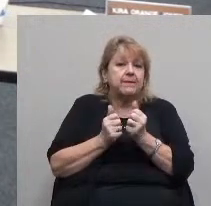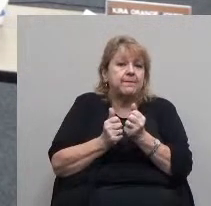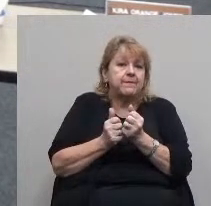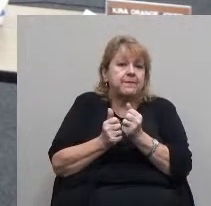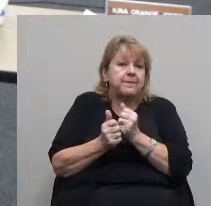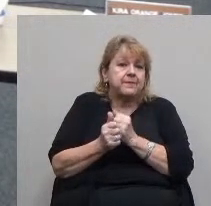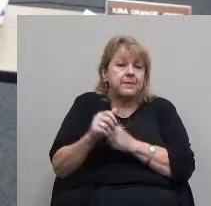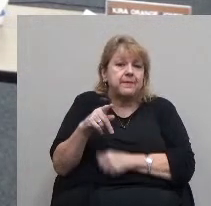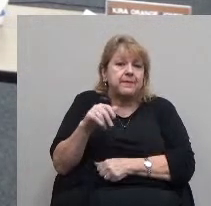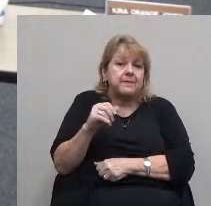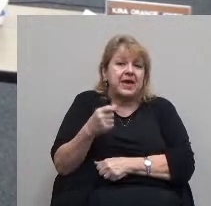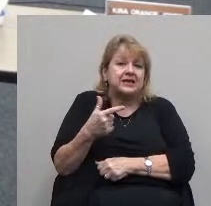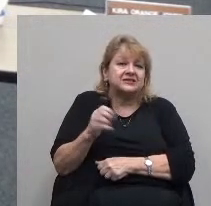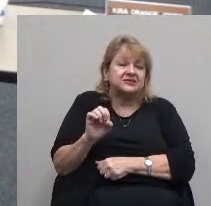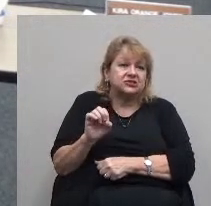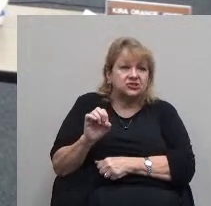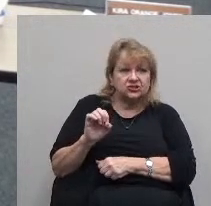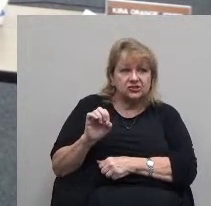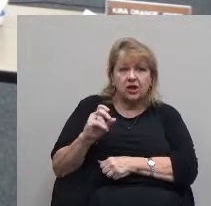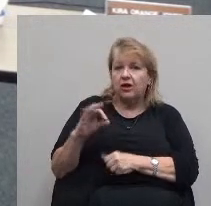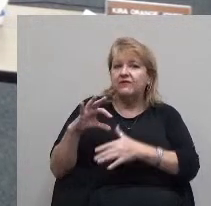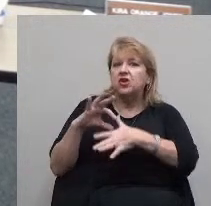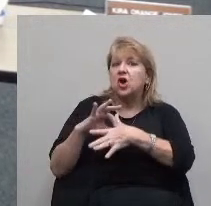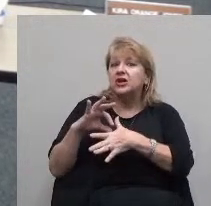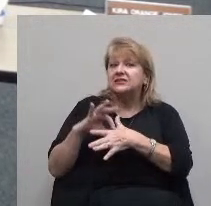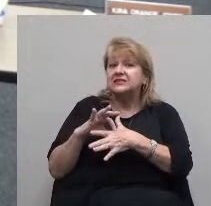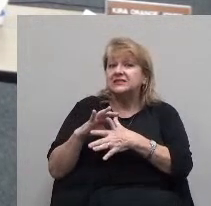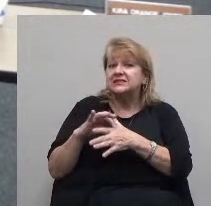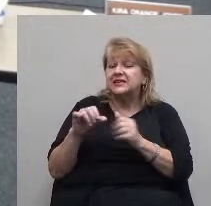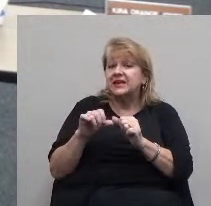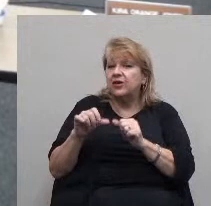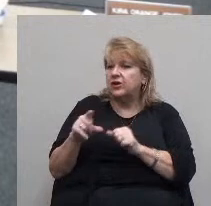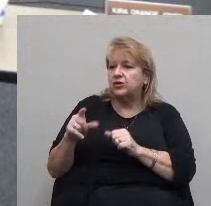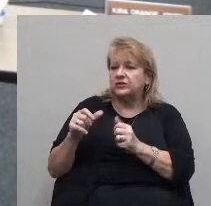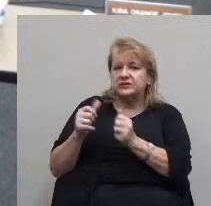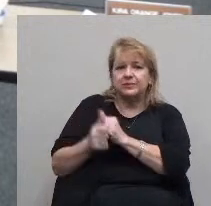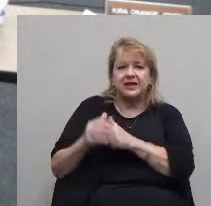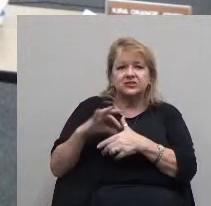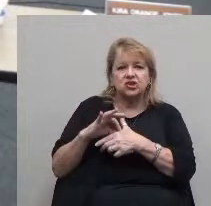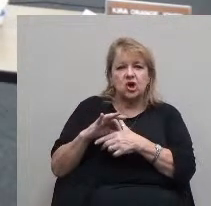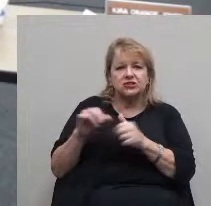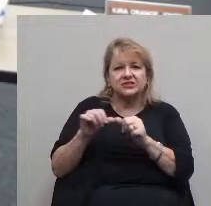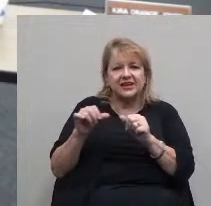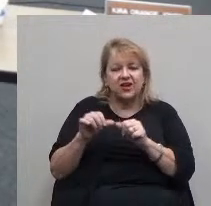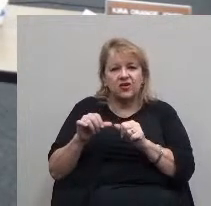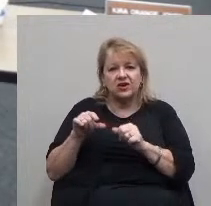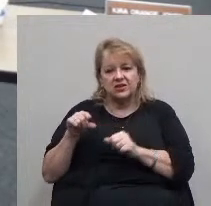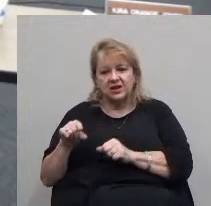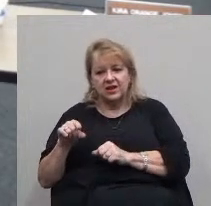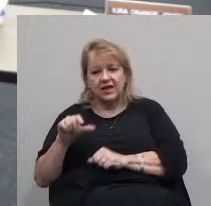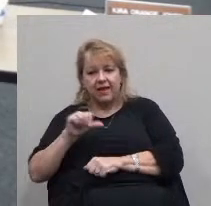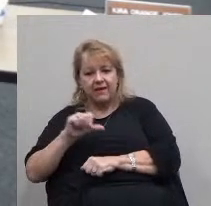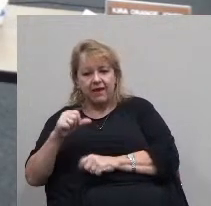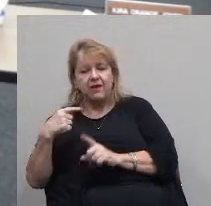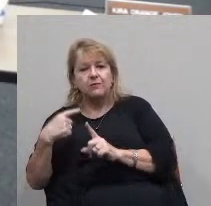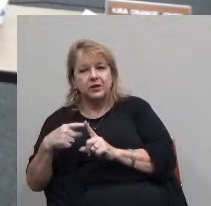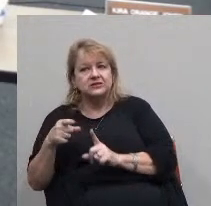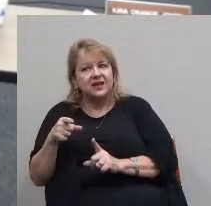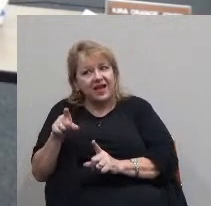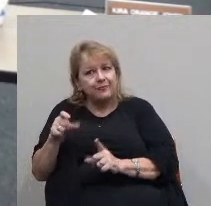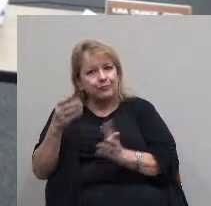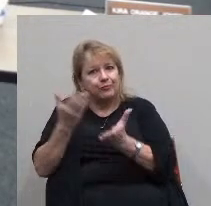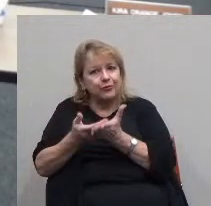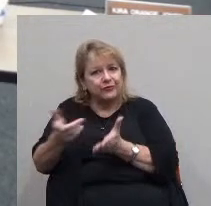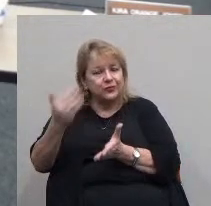passage of the practice content area that they're going to teach or something. Something to signify that they know